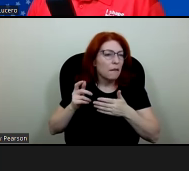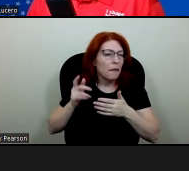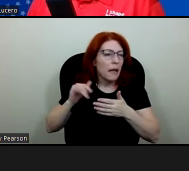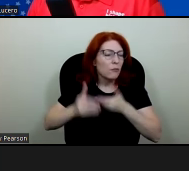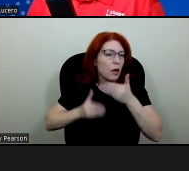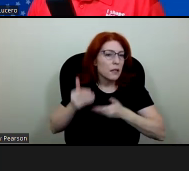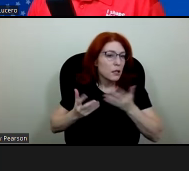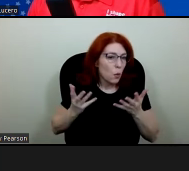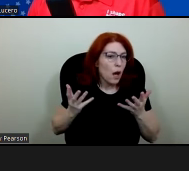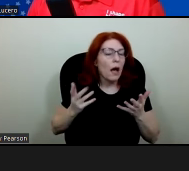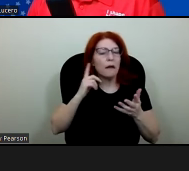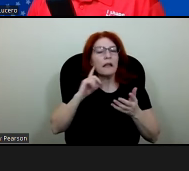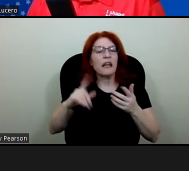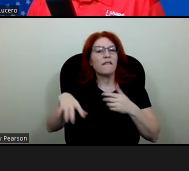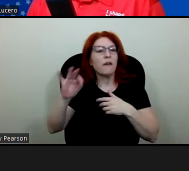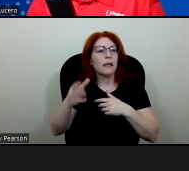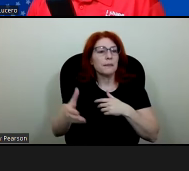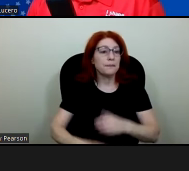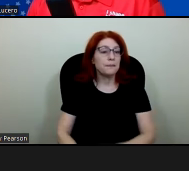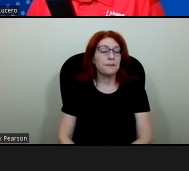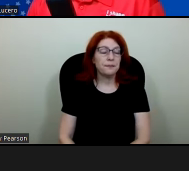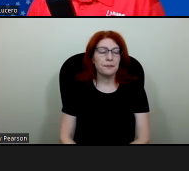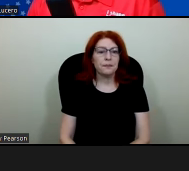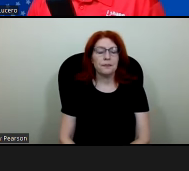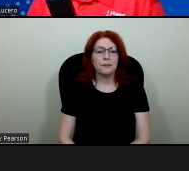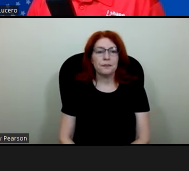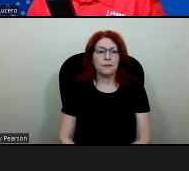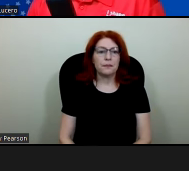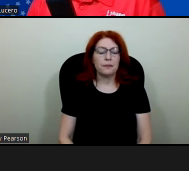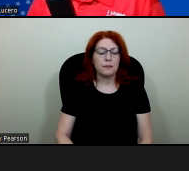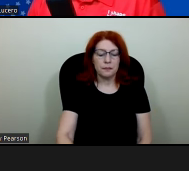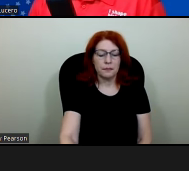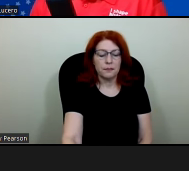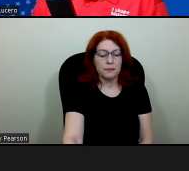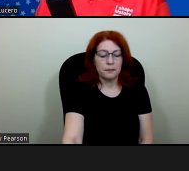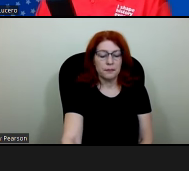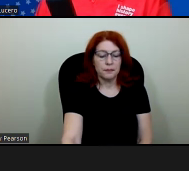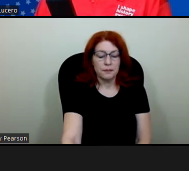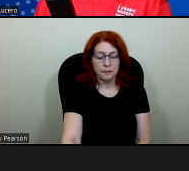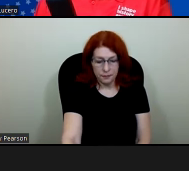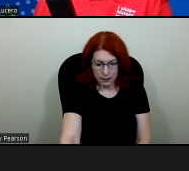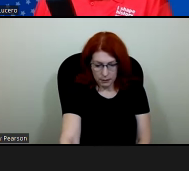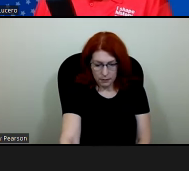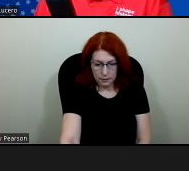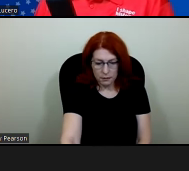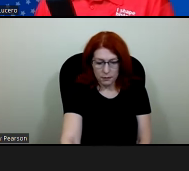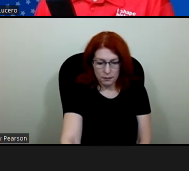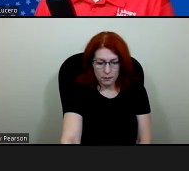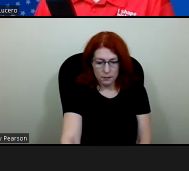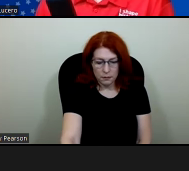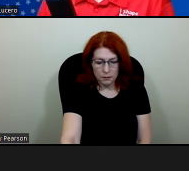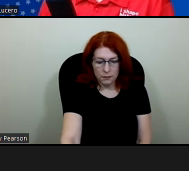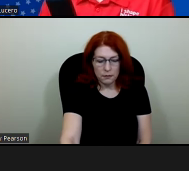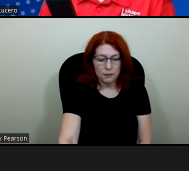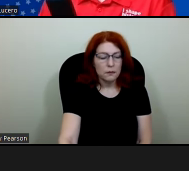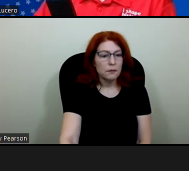voting rights back if they are a convicted felon. That's a tough one. That's a tough one. Thank you. Next